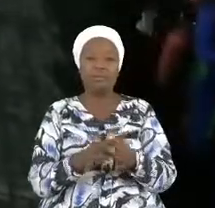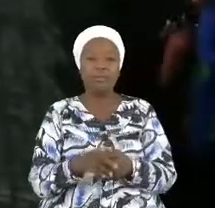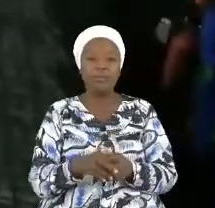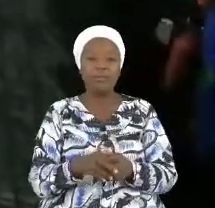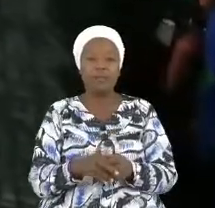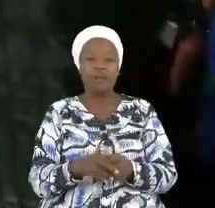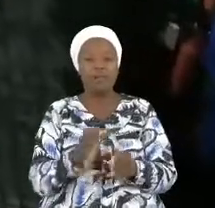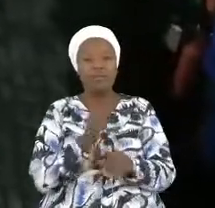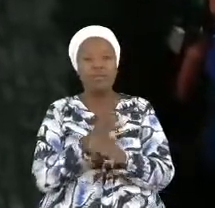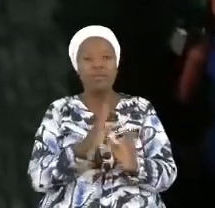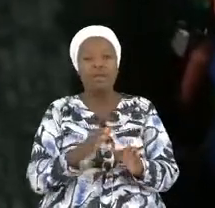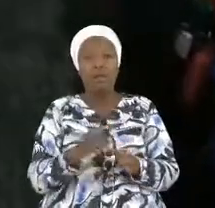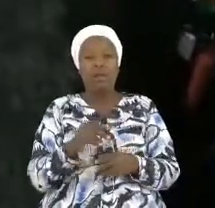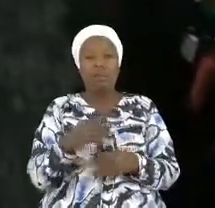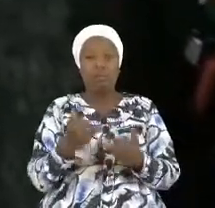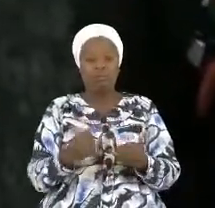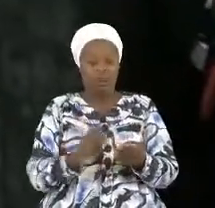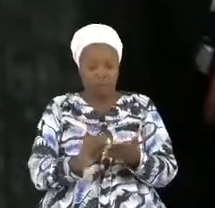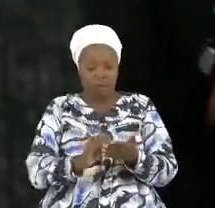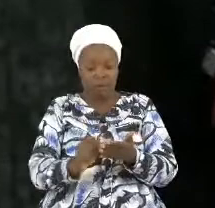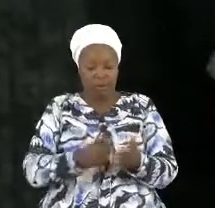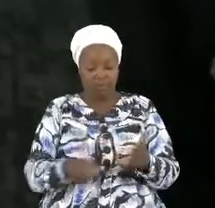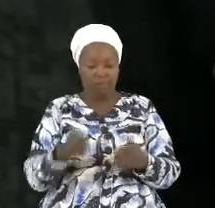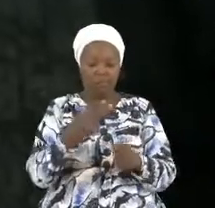write their names now.